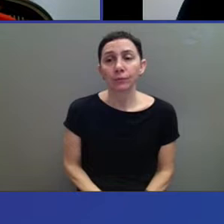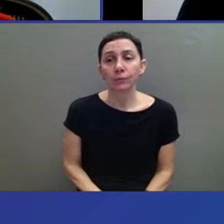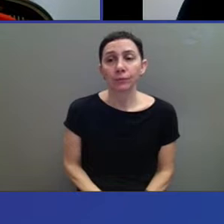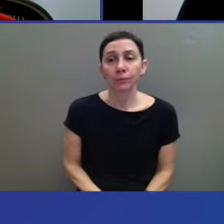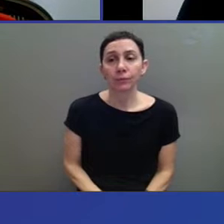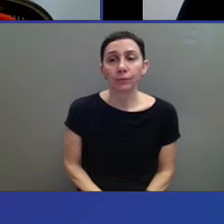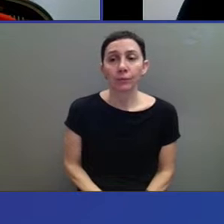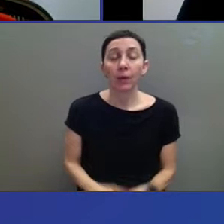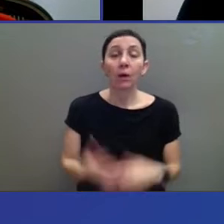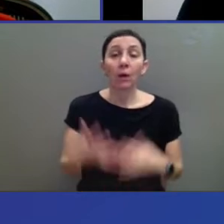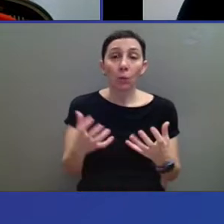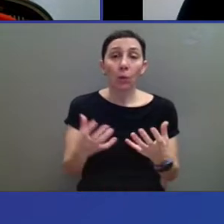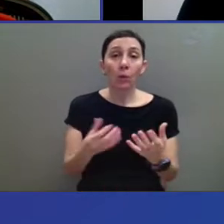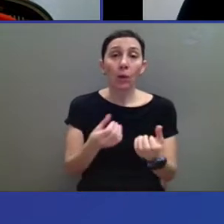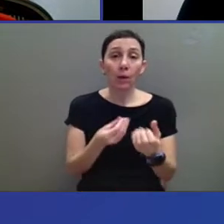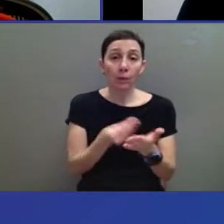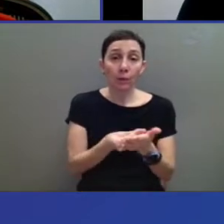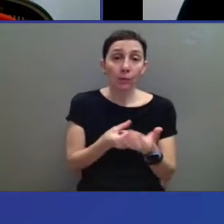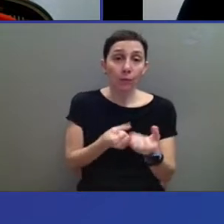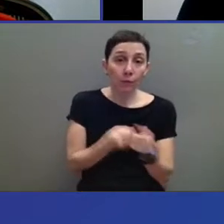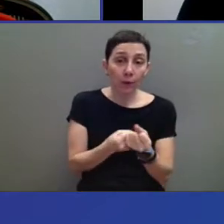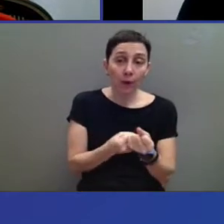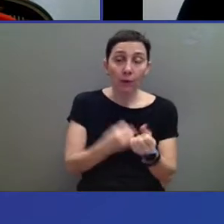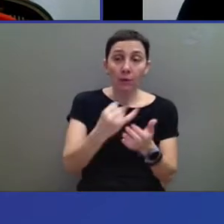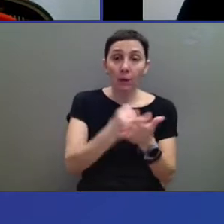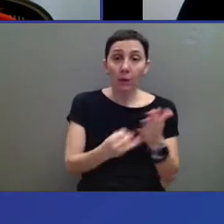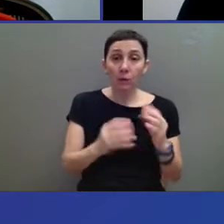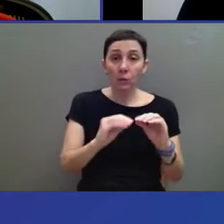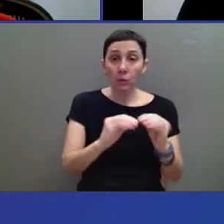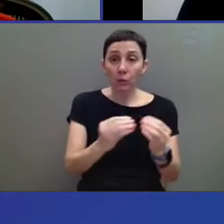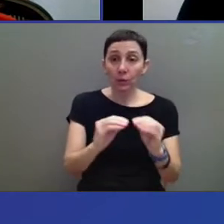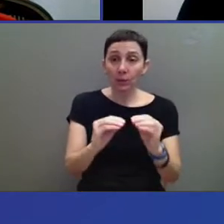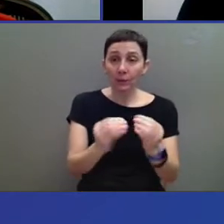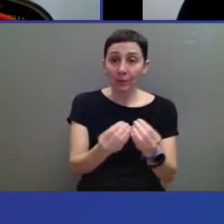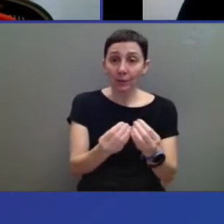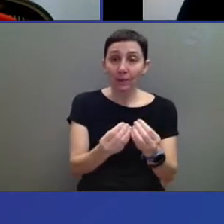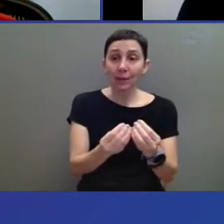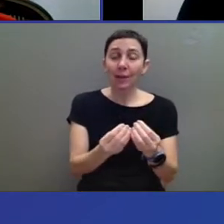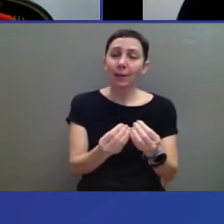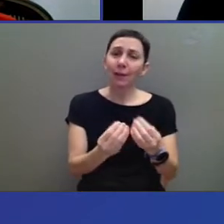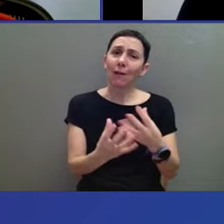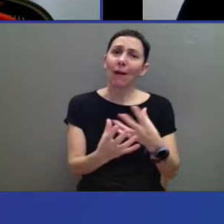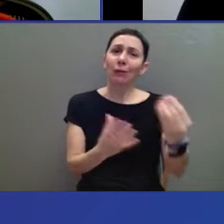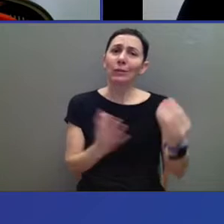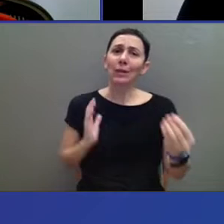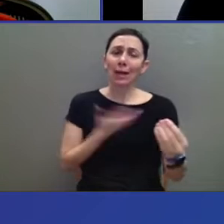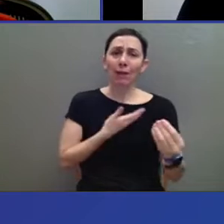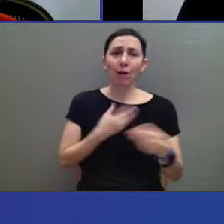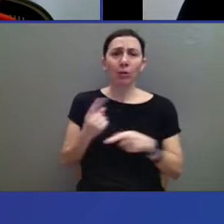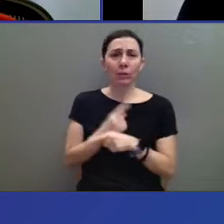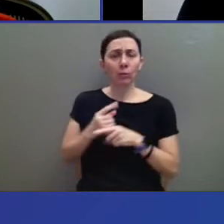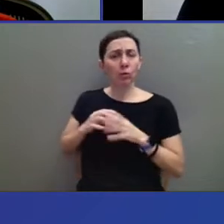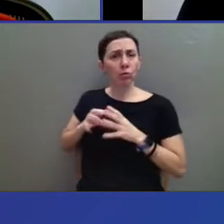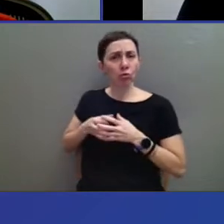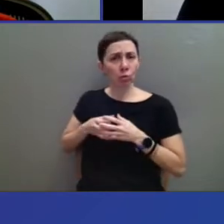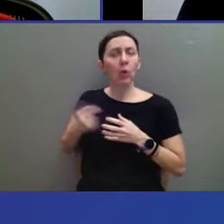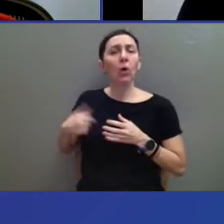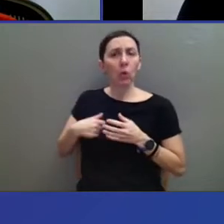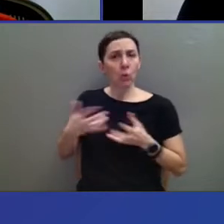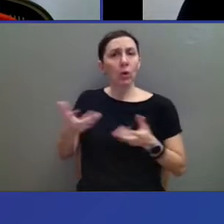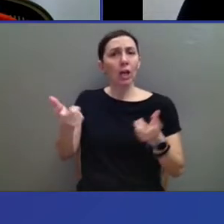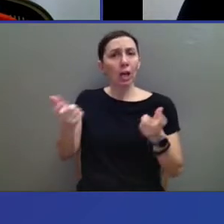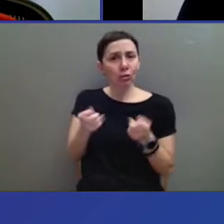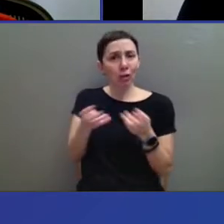to fund arts organizations that are currently outside of our circle. And it worked. We attracted a far broader and